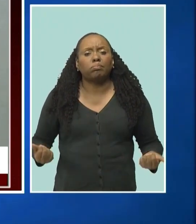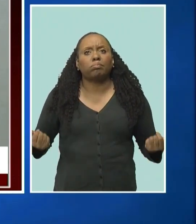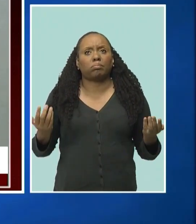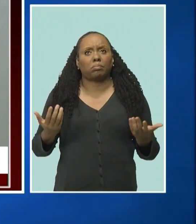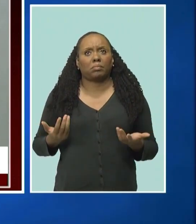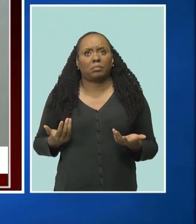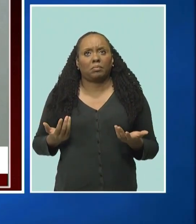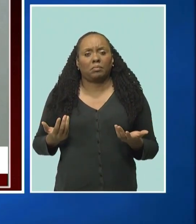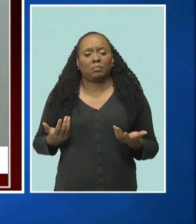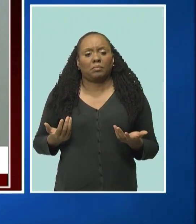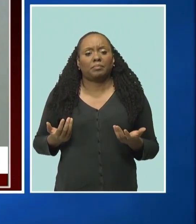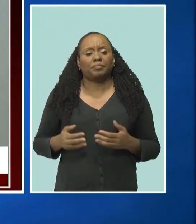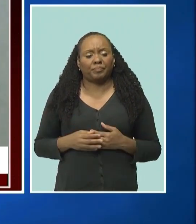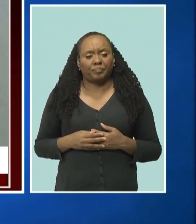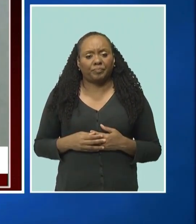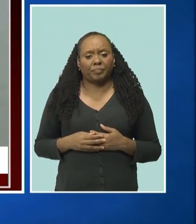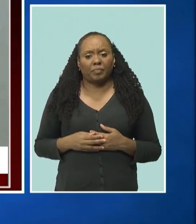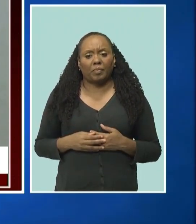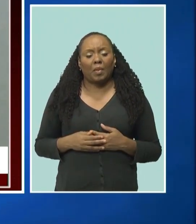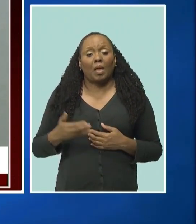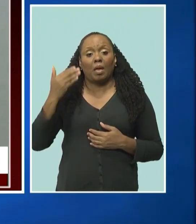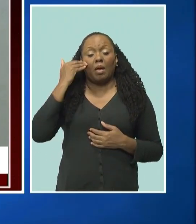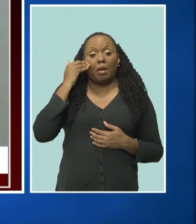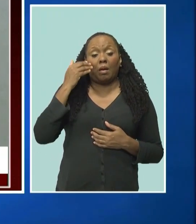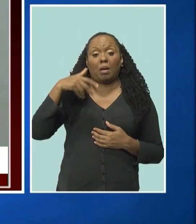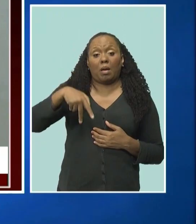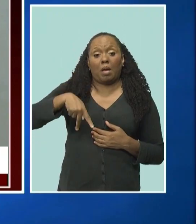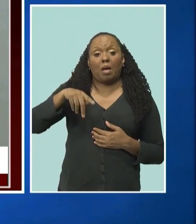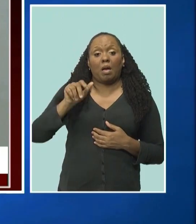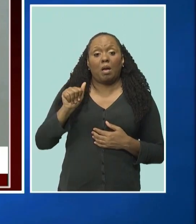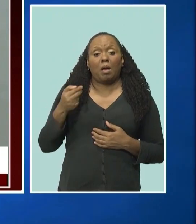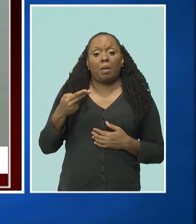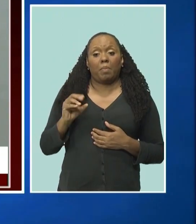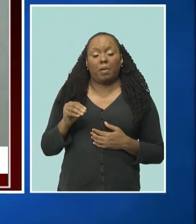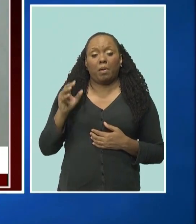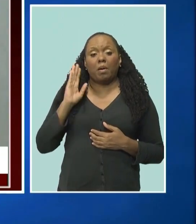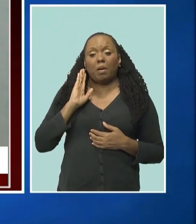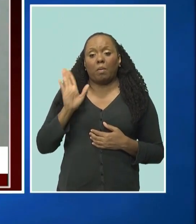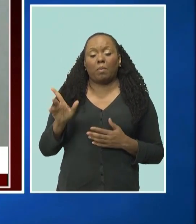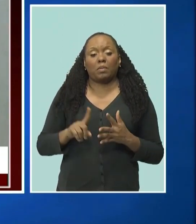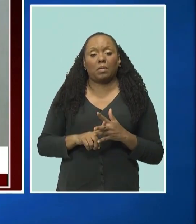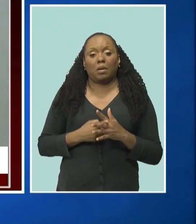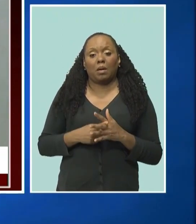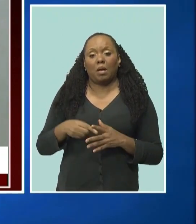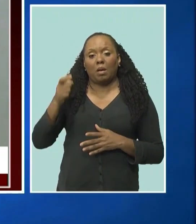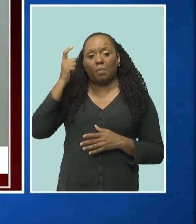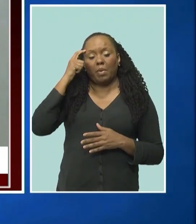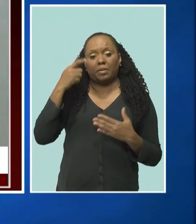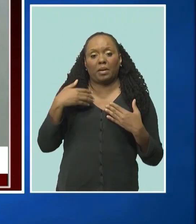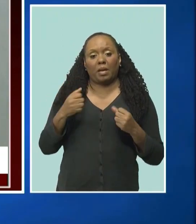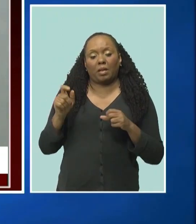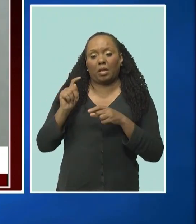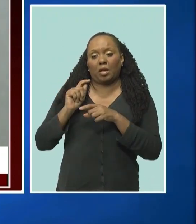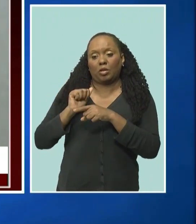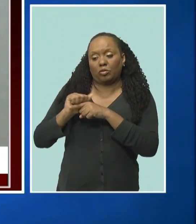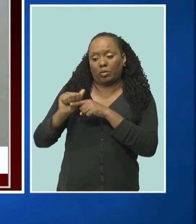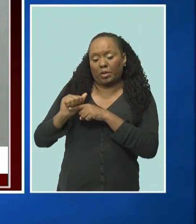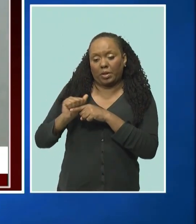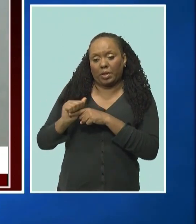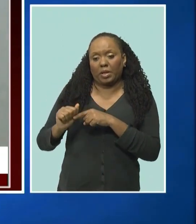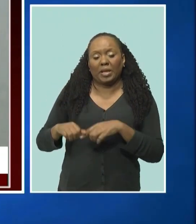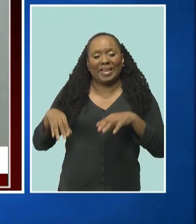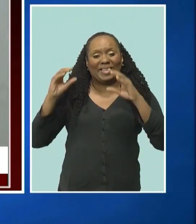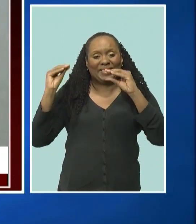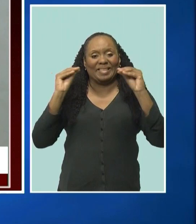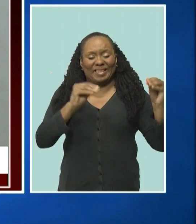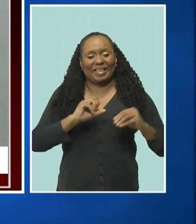suicides from occurring. I can say that PAHO is supposed to be doing a mental health literacy training with staff in the